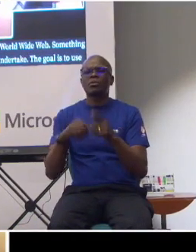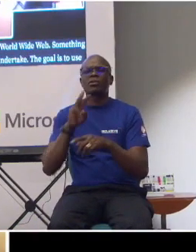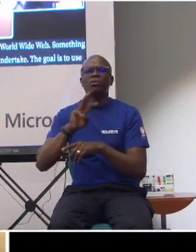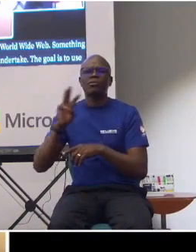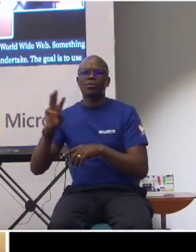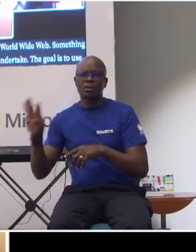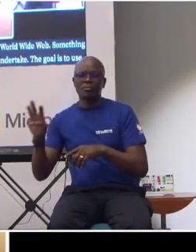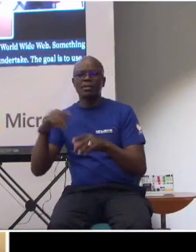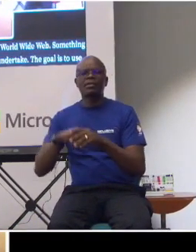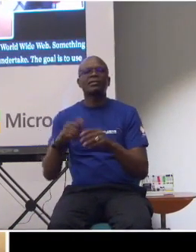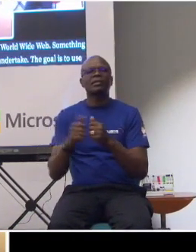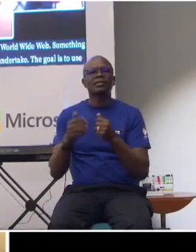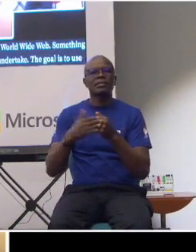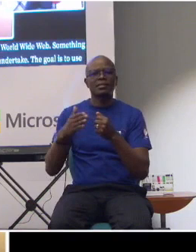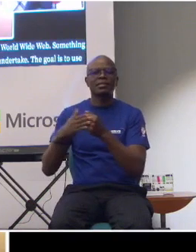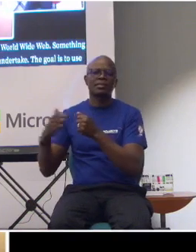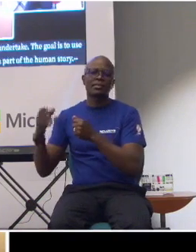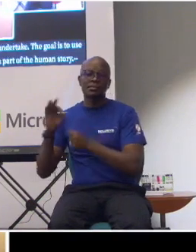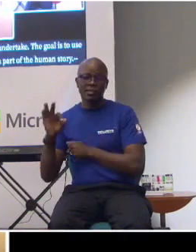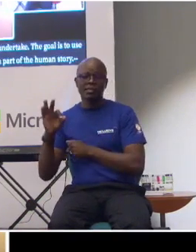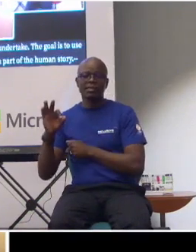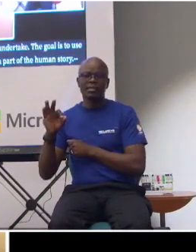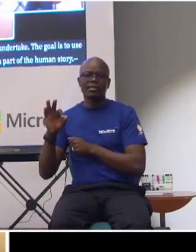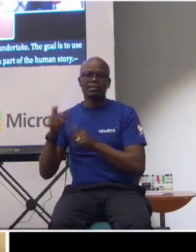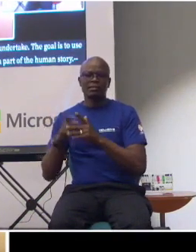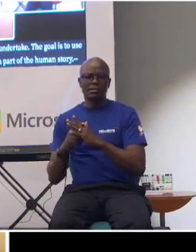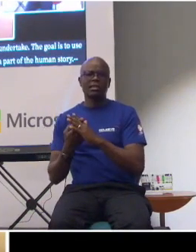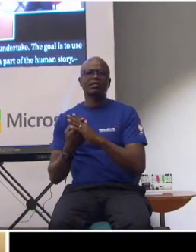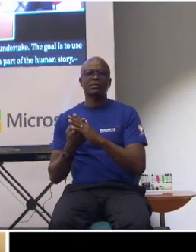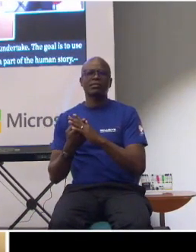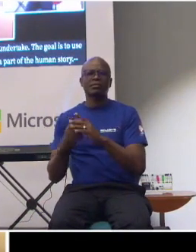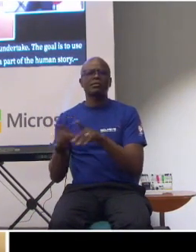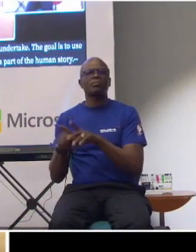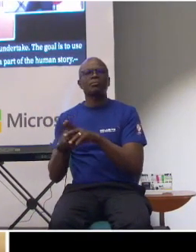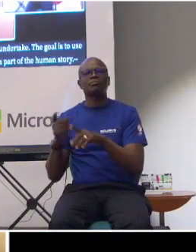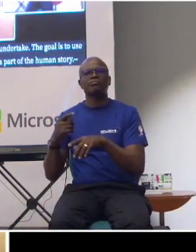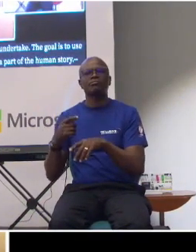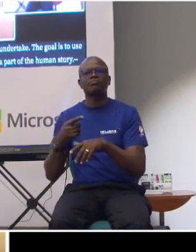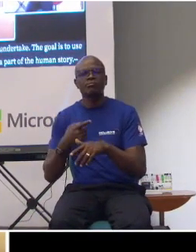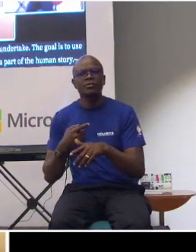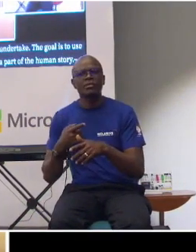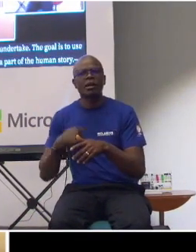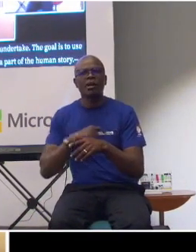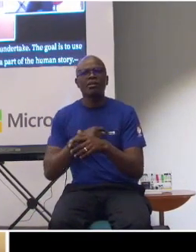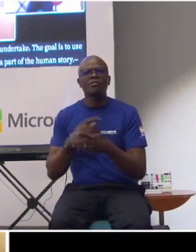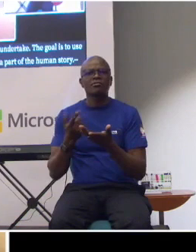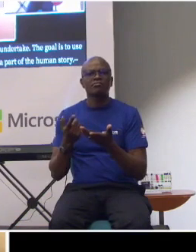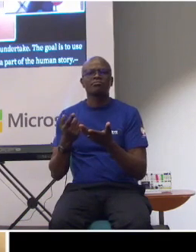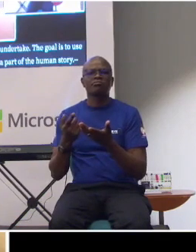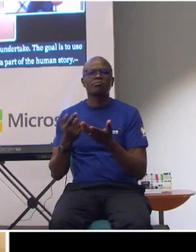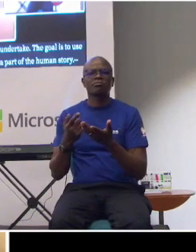1993, as Tim Berners-Lee turns this into reality, and the Netscape Communications